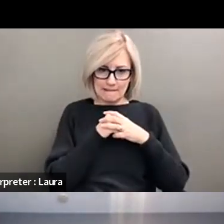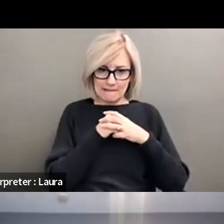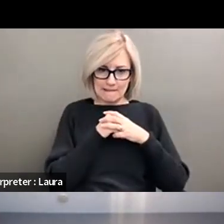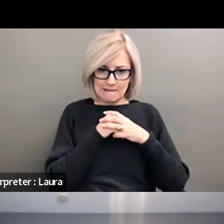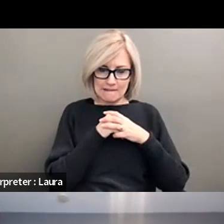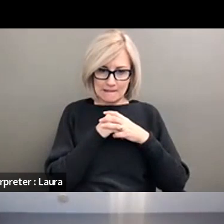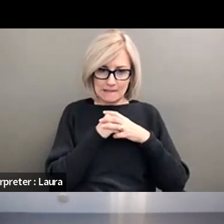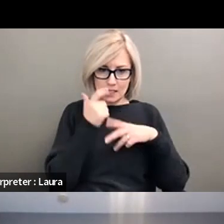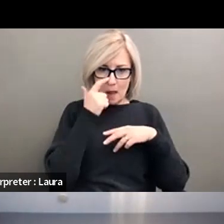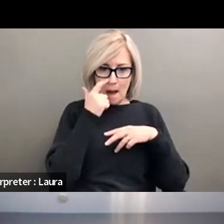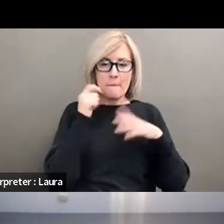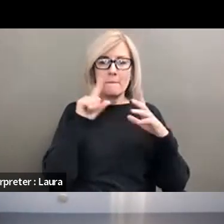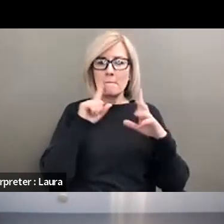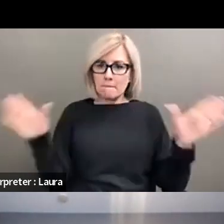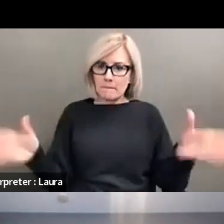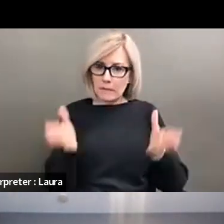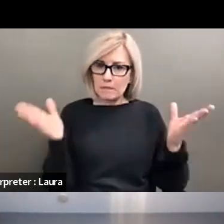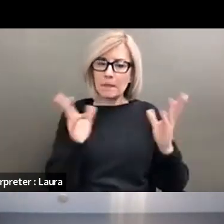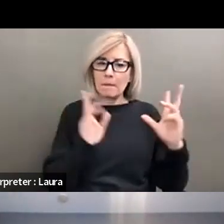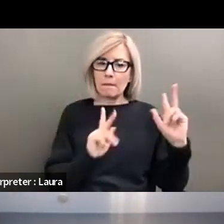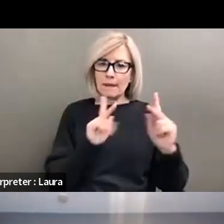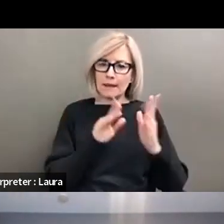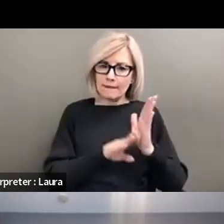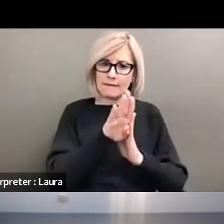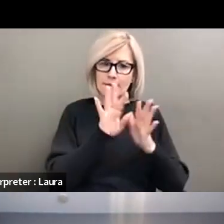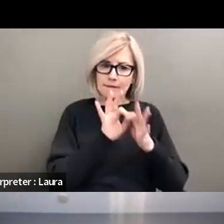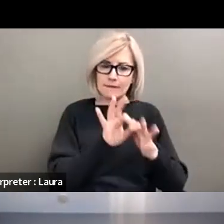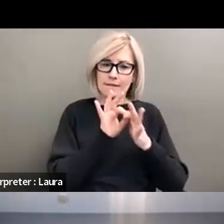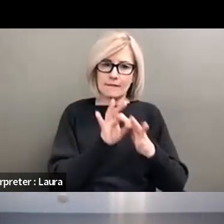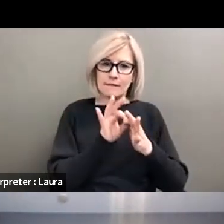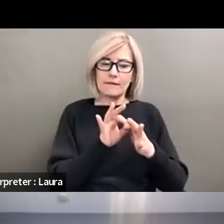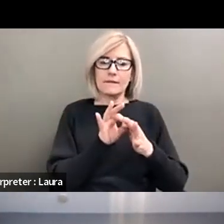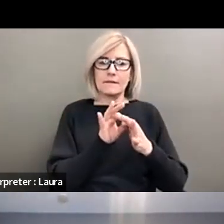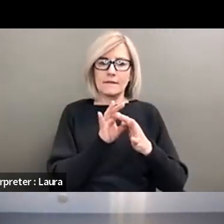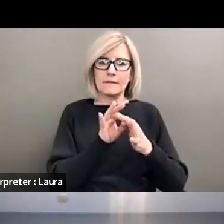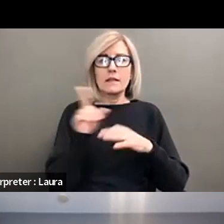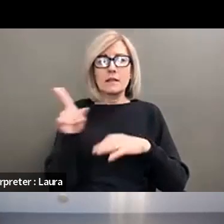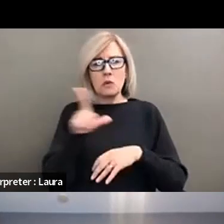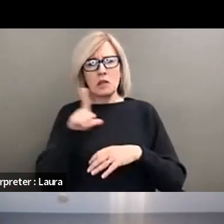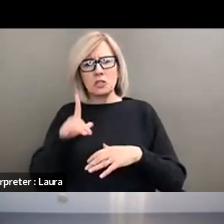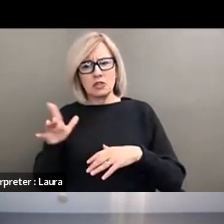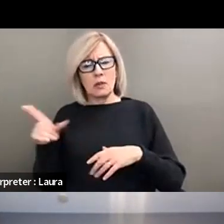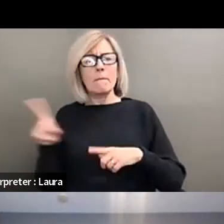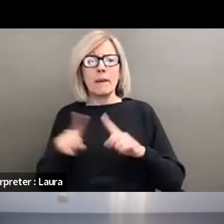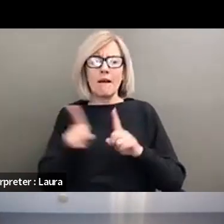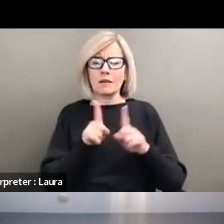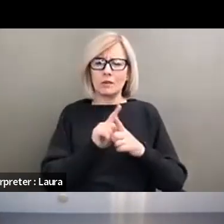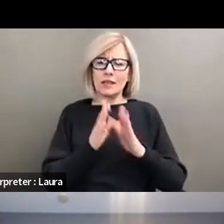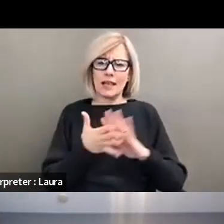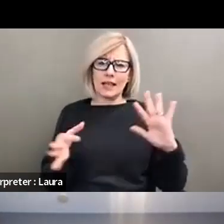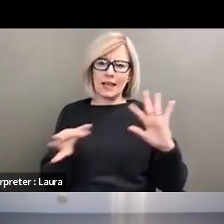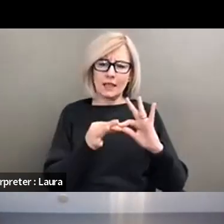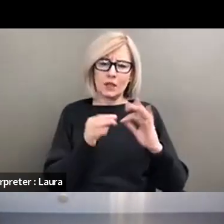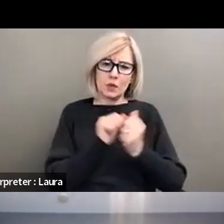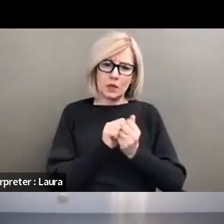So I just really encourage folks to develop a relationship with their legislator, but then also to get connected to